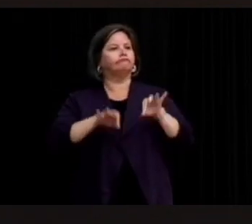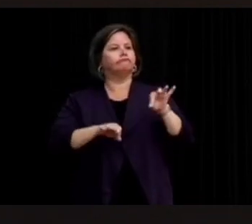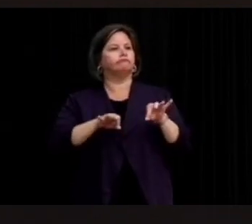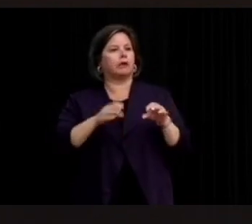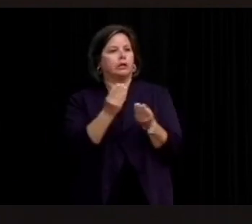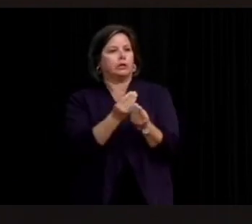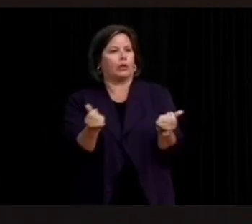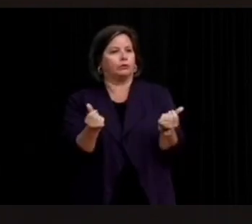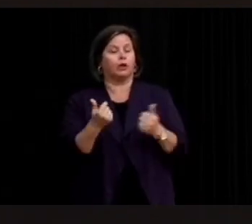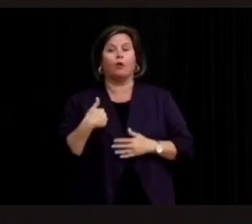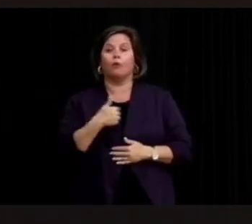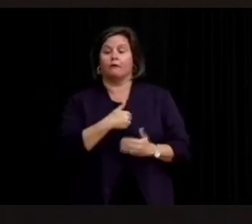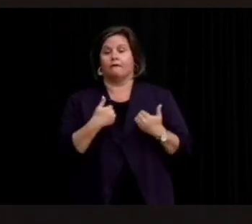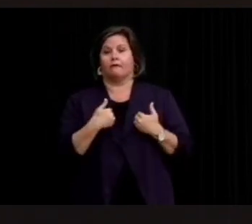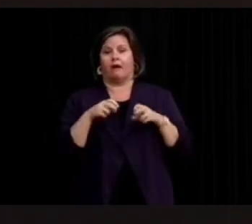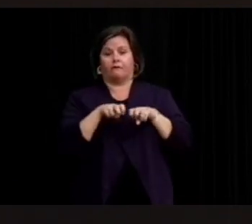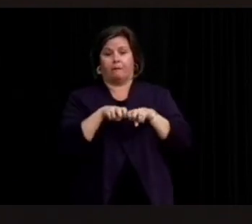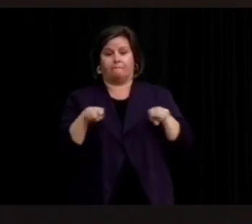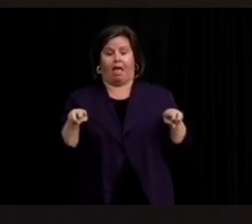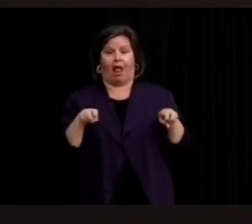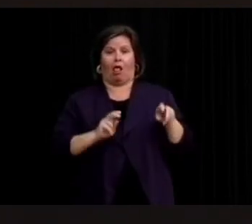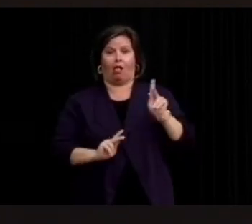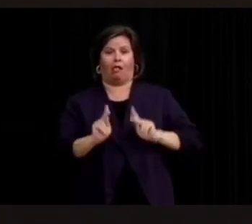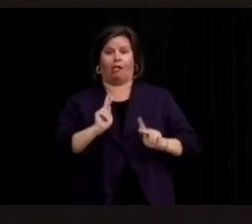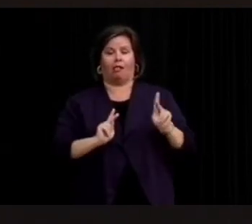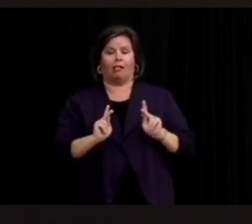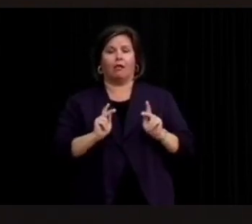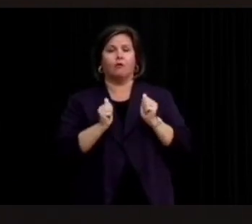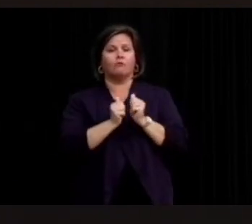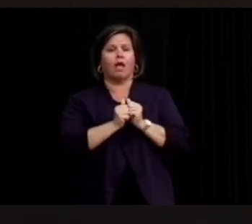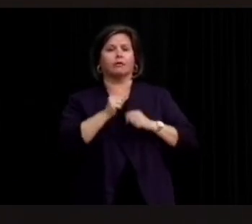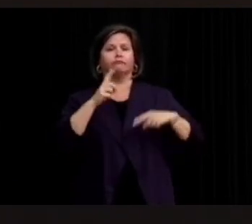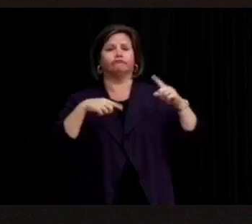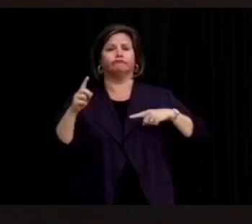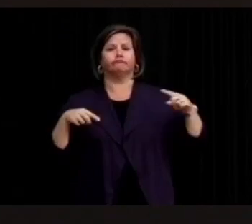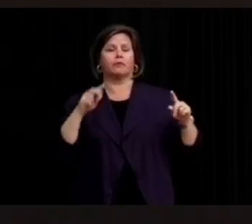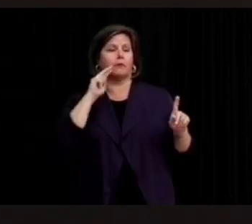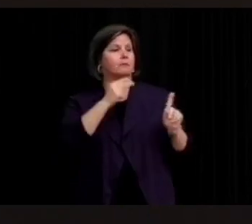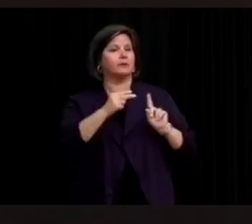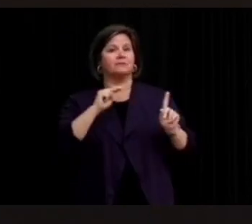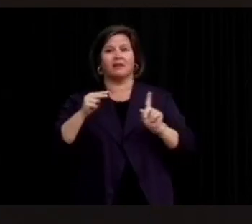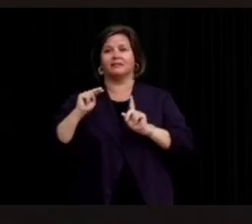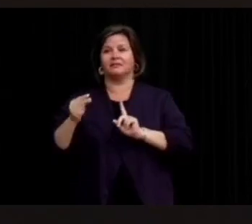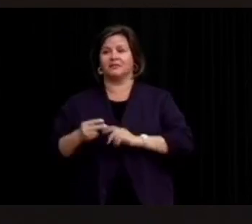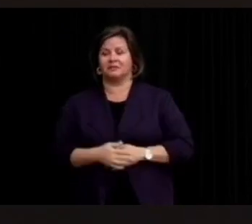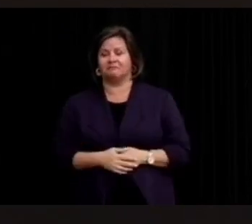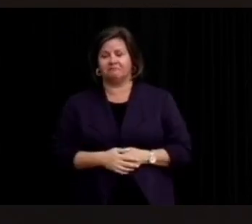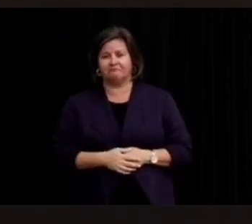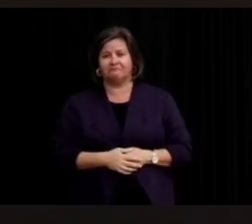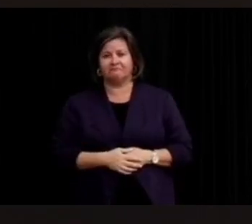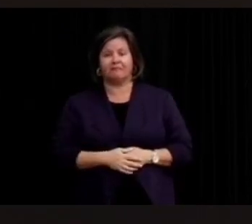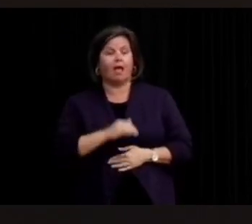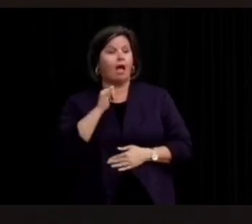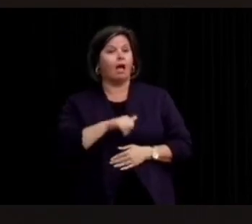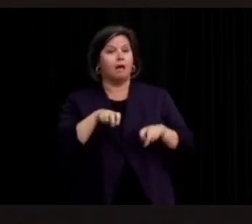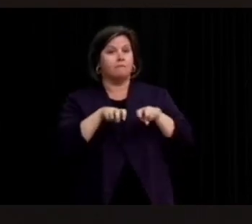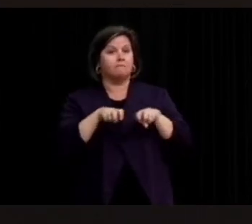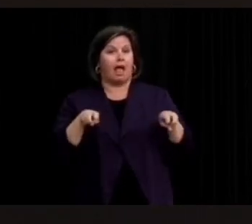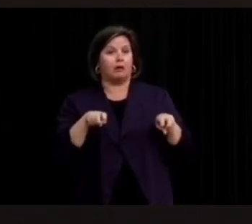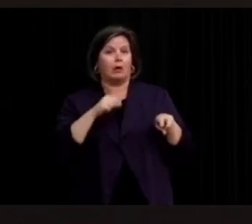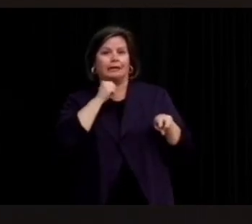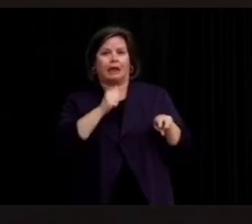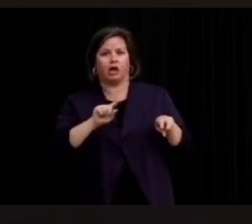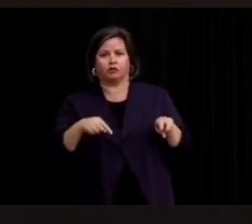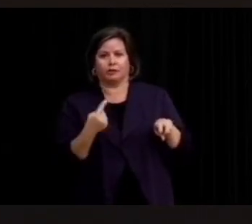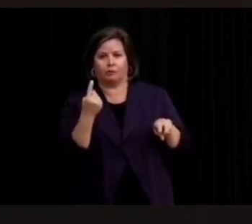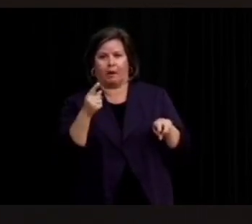assemble a panel with a wide number of perspectives. And I promise you the panel is more than our